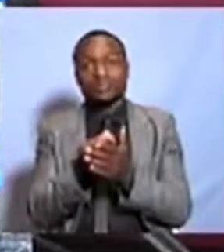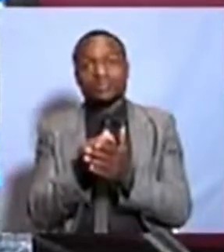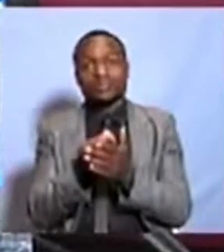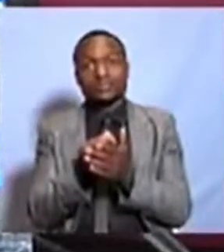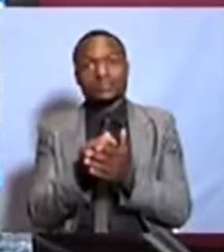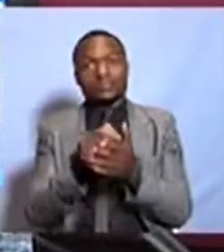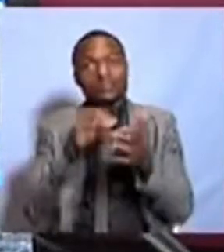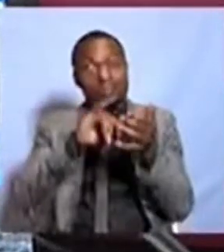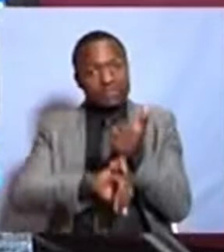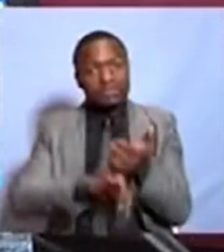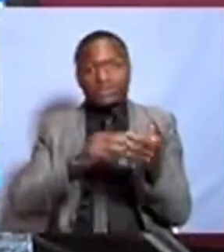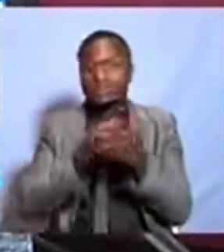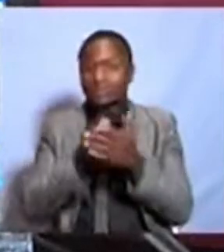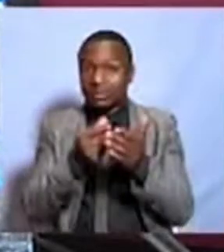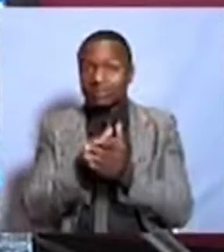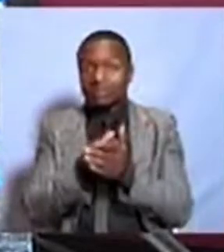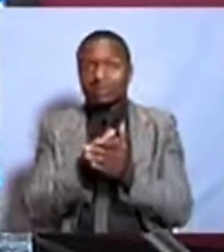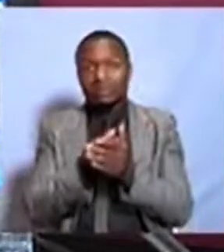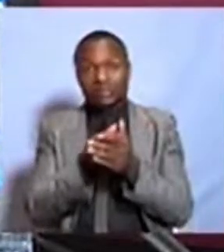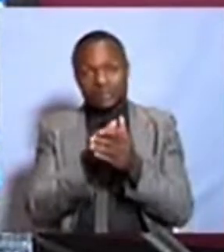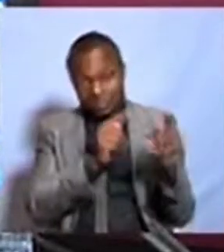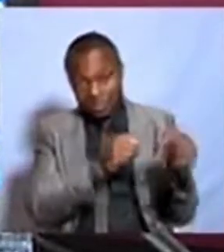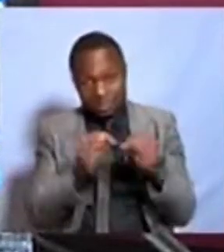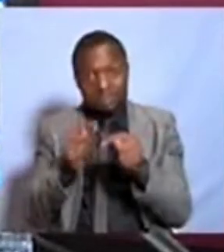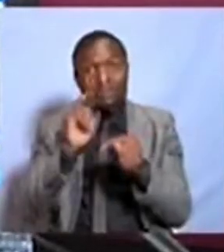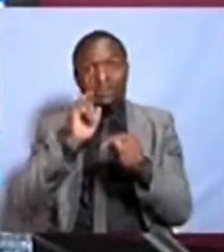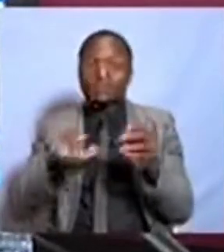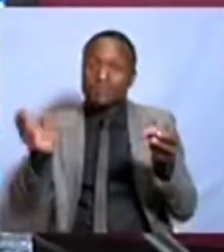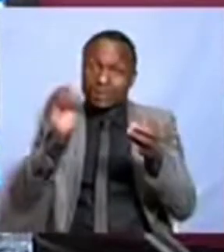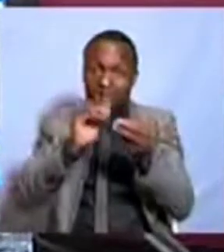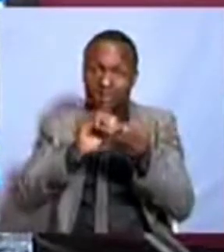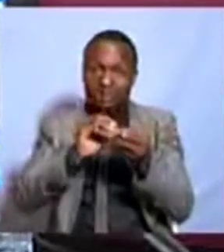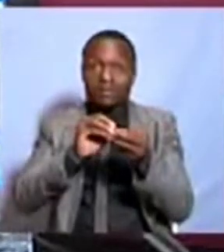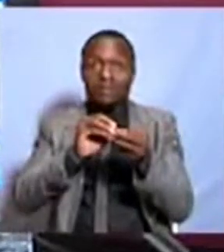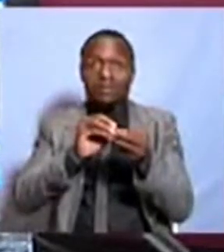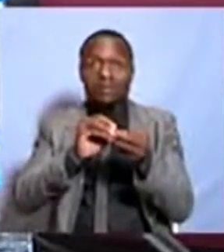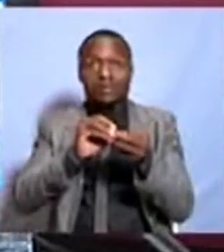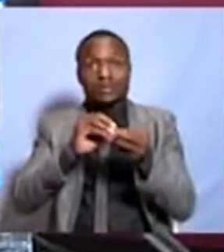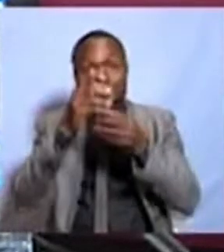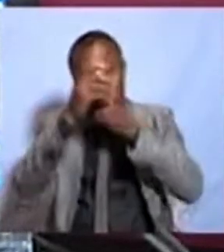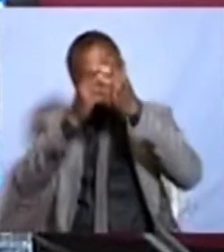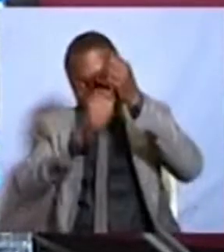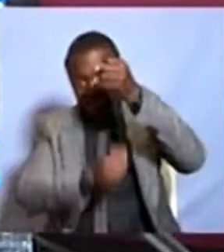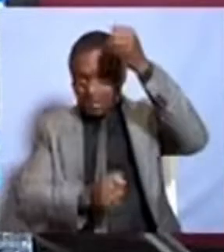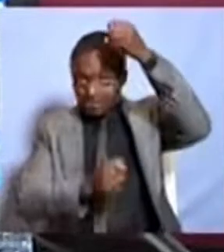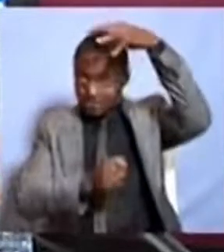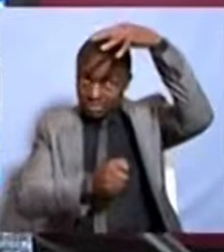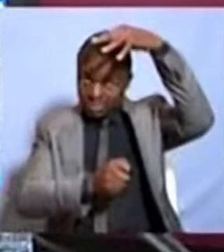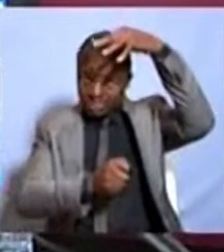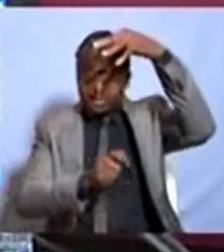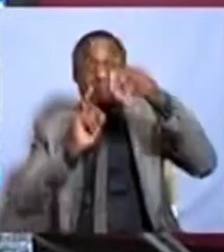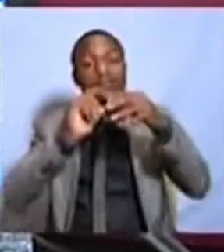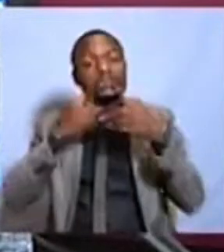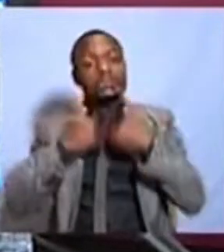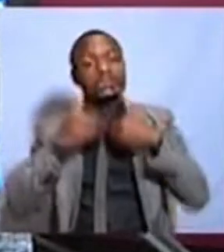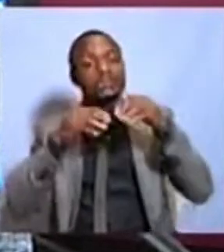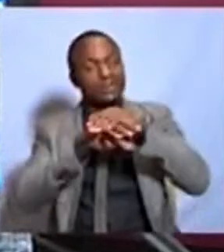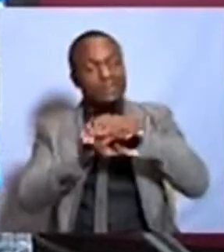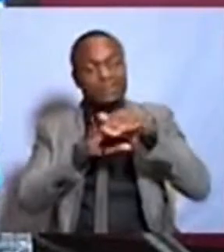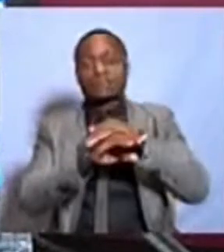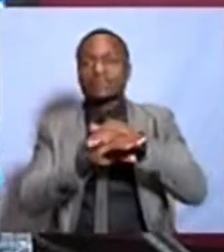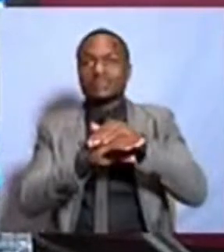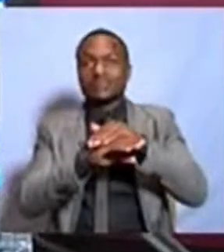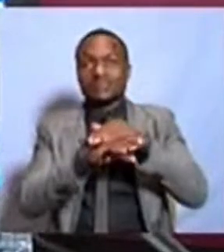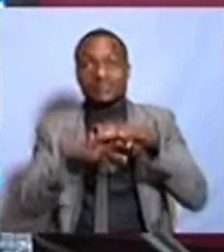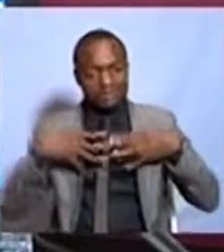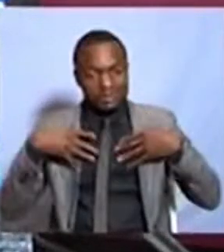social cash transfer beneficiaries should be added onto NEMA, because then they will have access to health. You see, so when we are coupling these, and this is why I'm